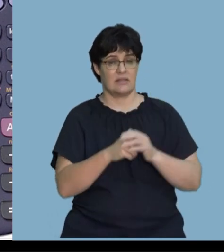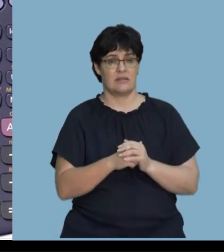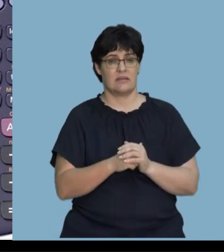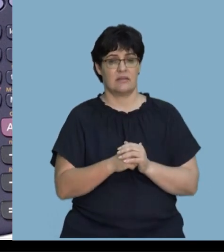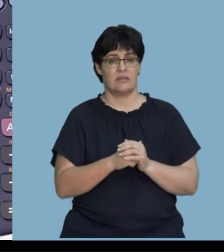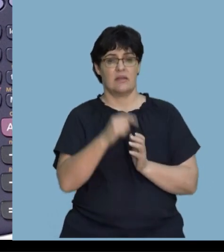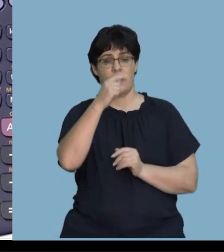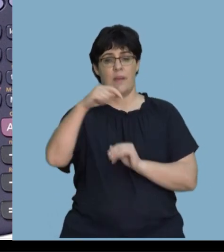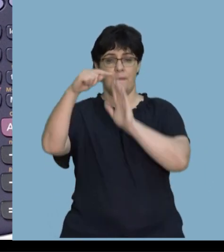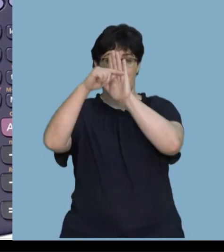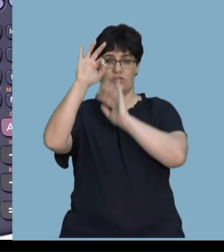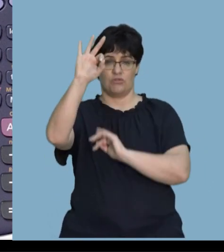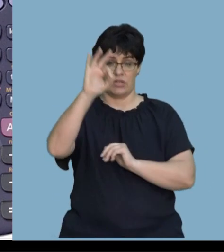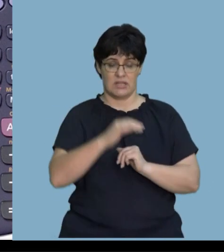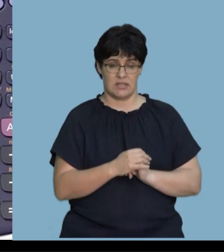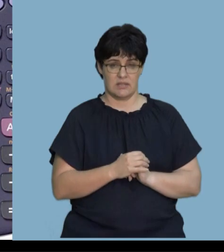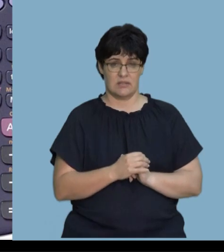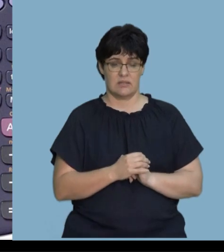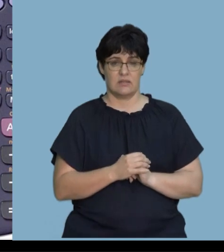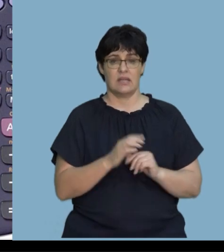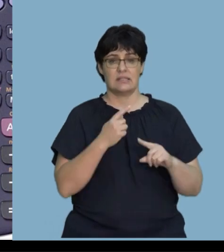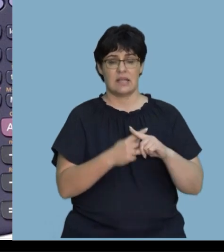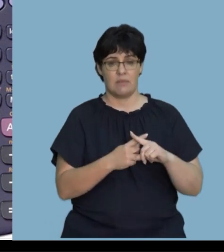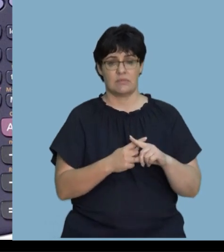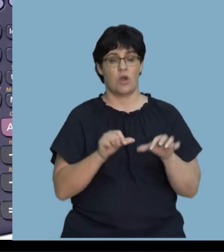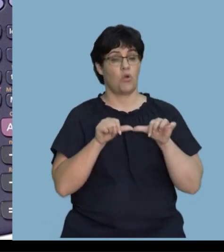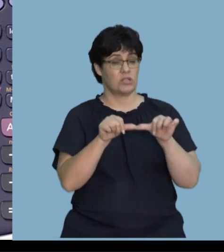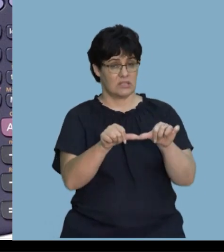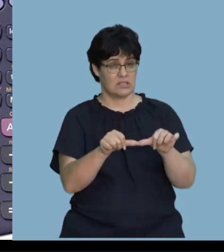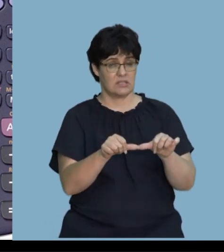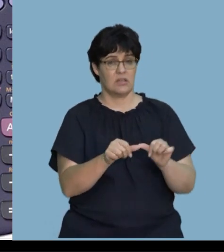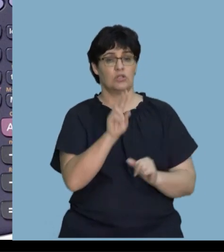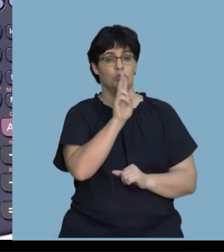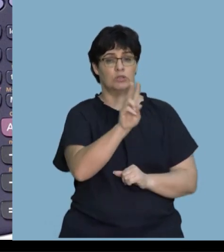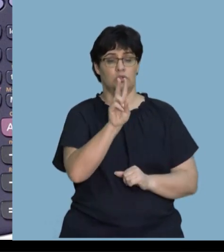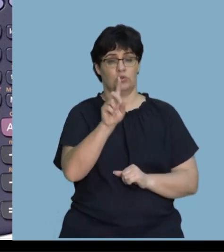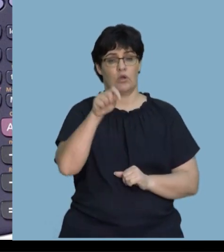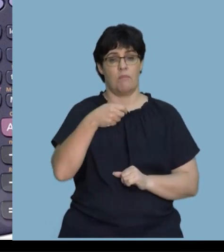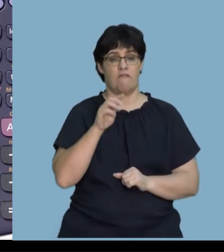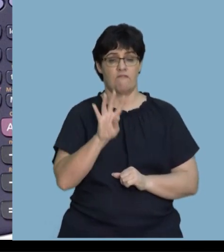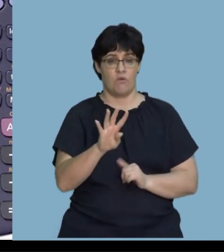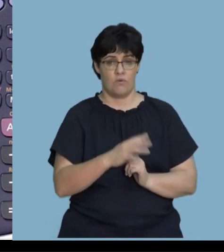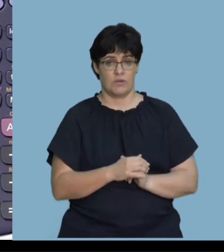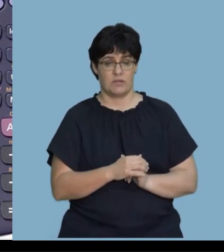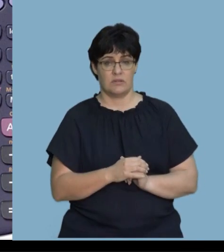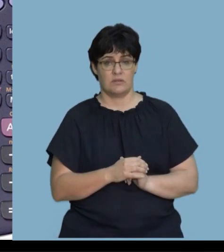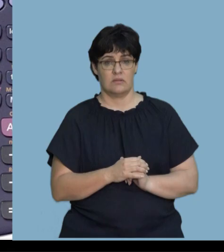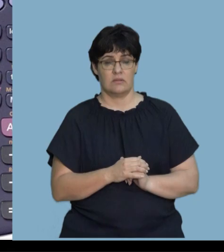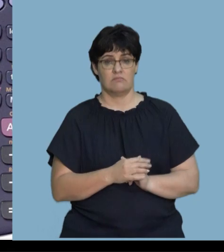negative 3, okay, times the constant, which is 22,4. So this gives